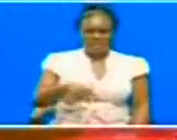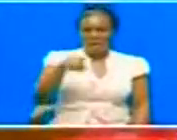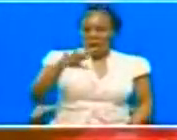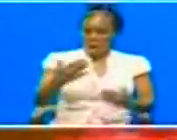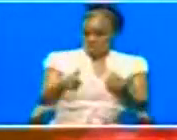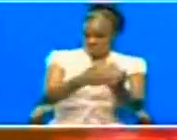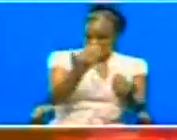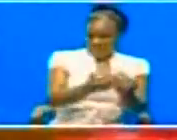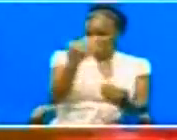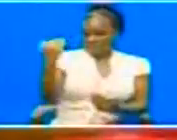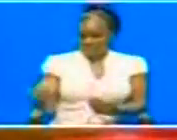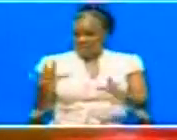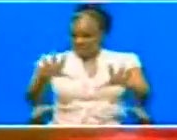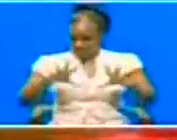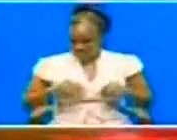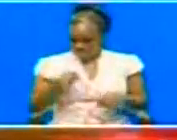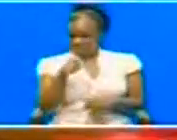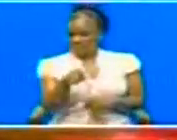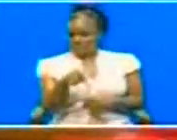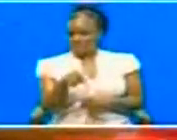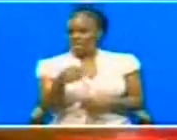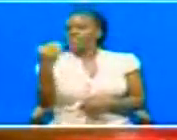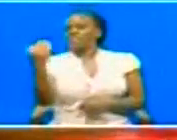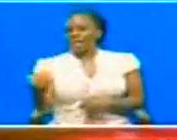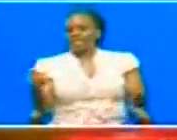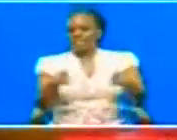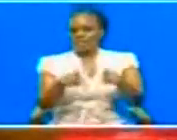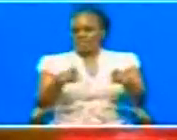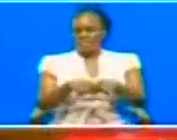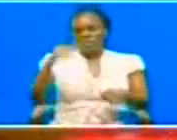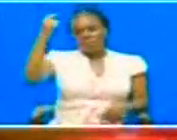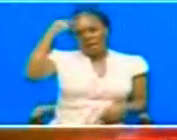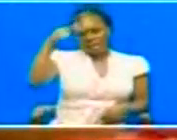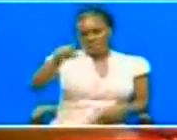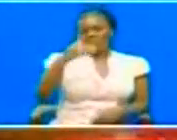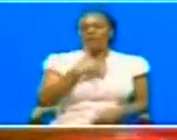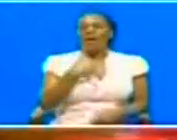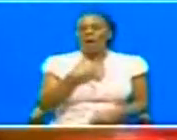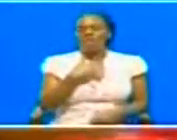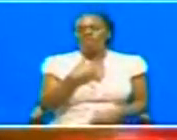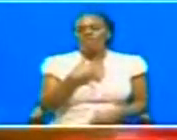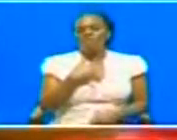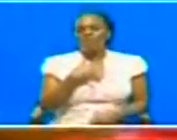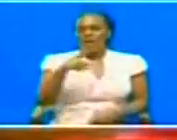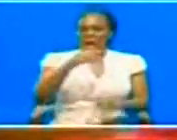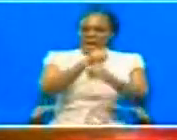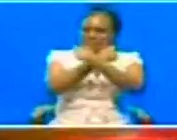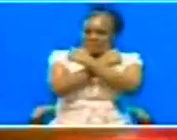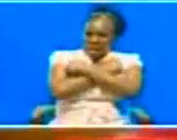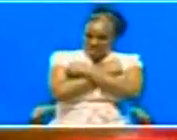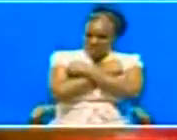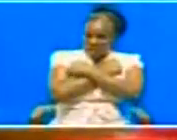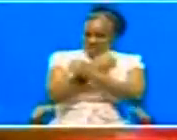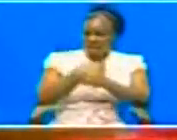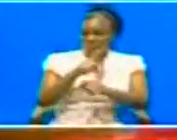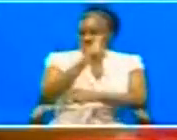up a child and the way you accept them, is how that's the mindset they'll have. So they feel accepted and loved. They won't even have questions. That's